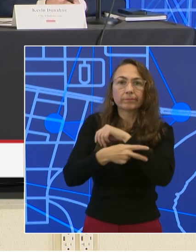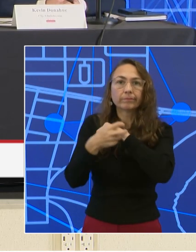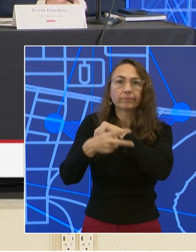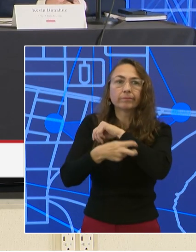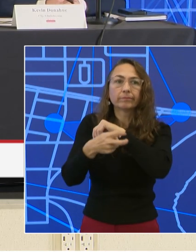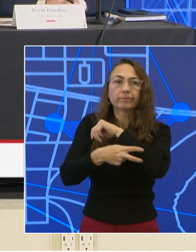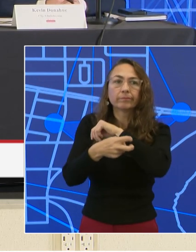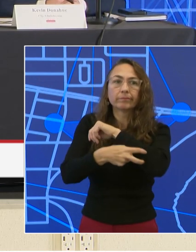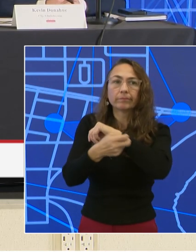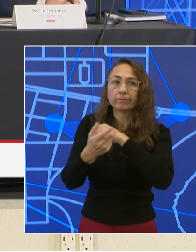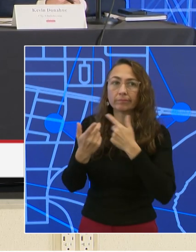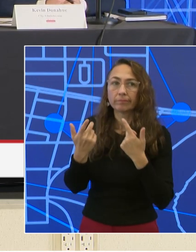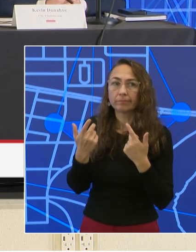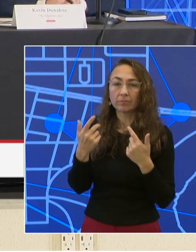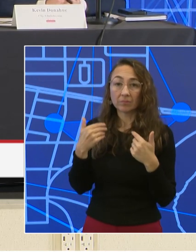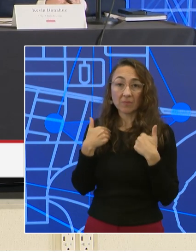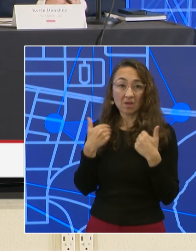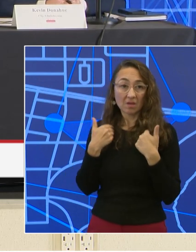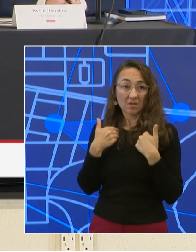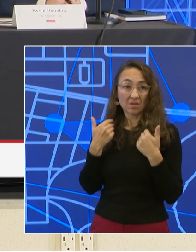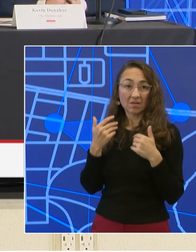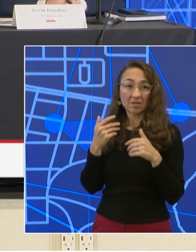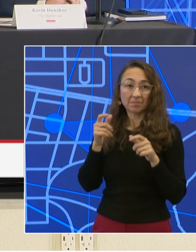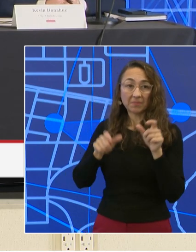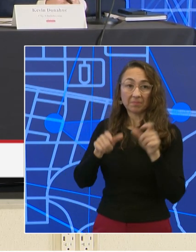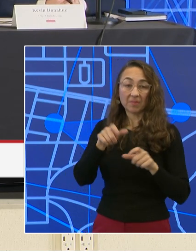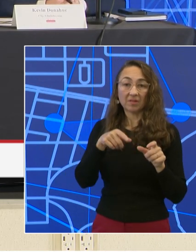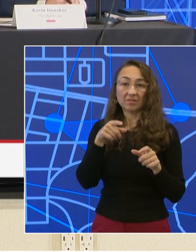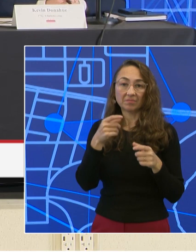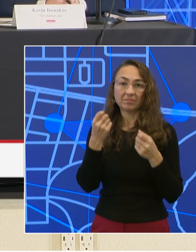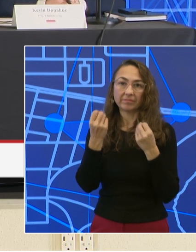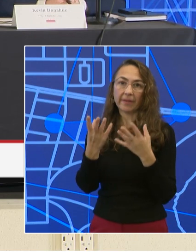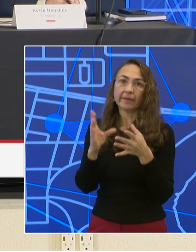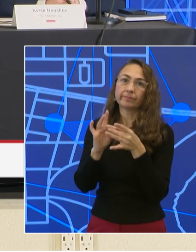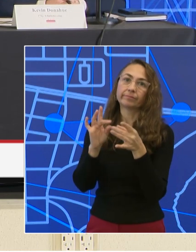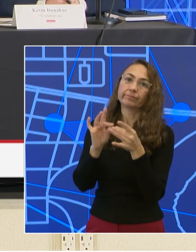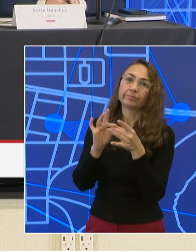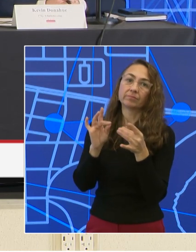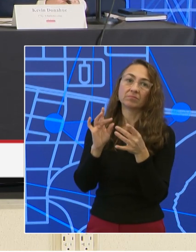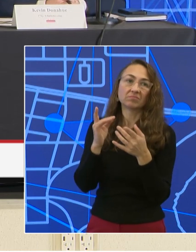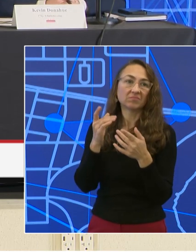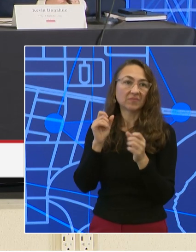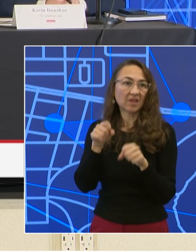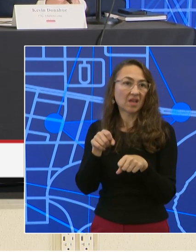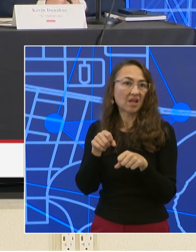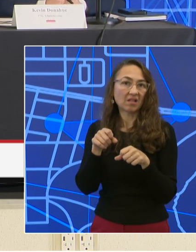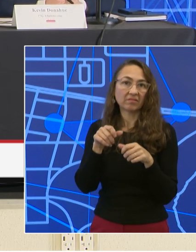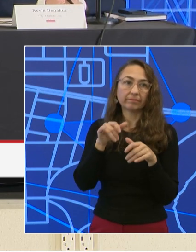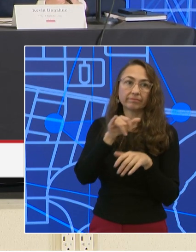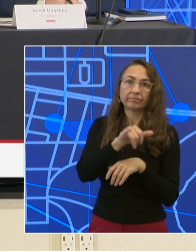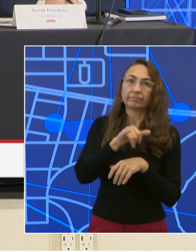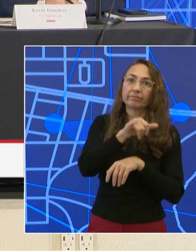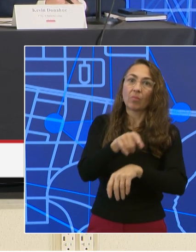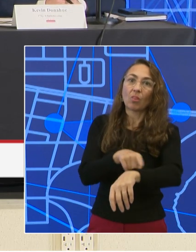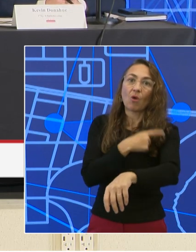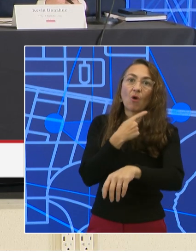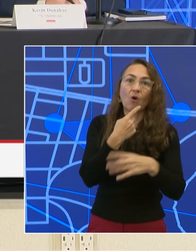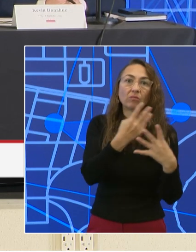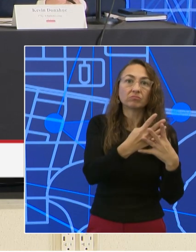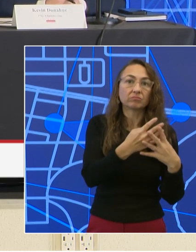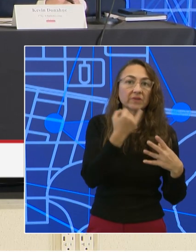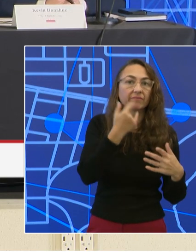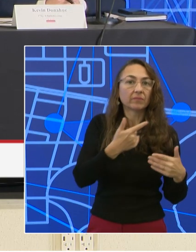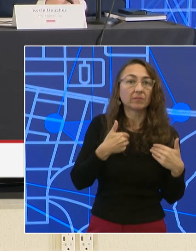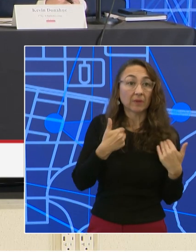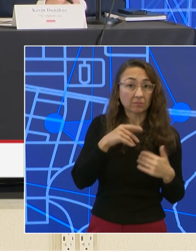with juveniles, there's been a discussion of questioning the length of time they can be held due to the current policy. So anything being worked on right now to address some of the